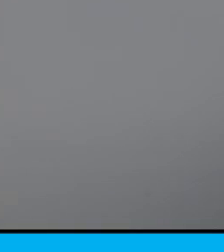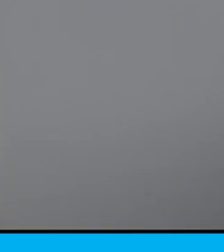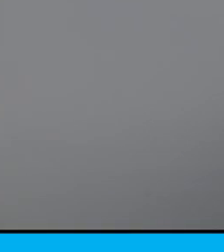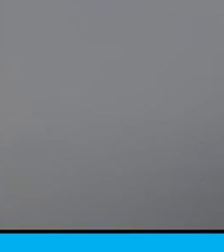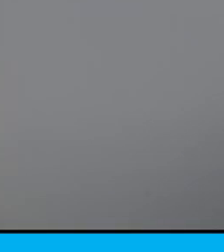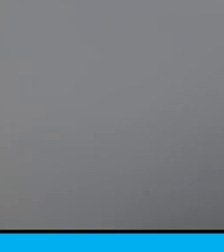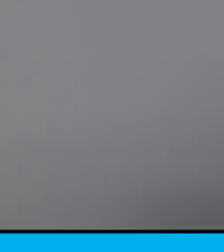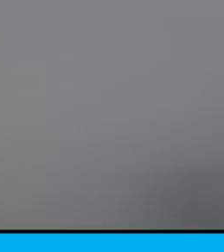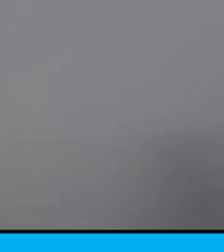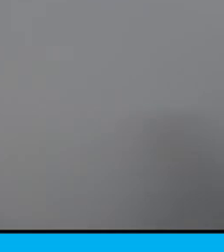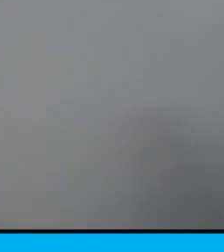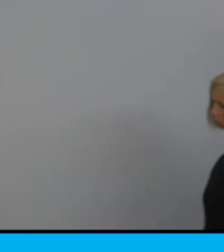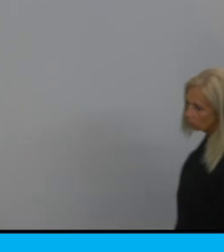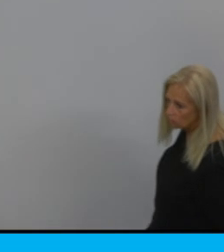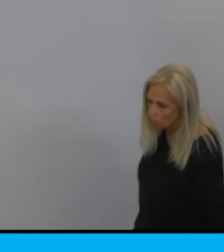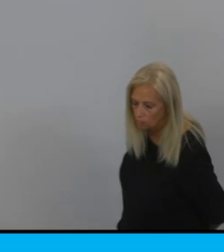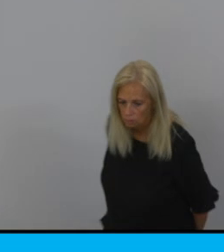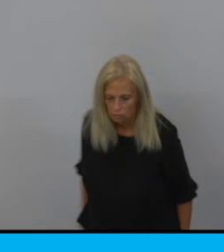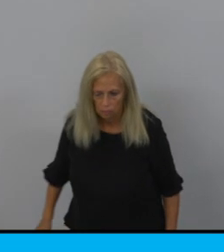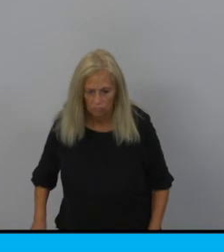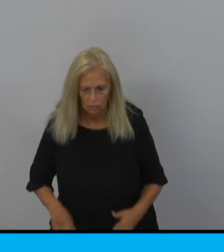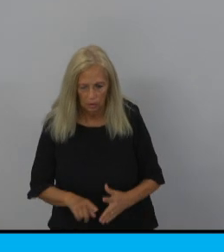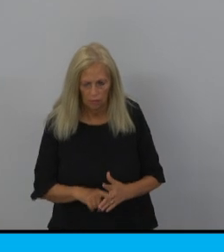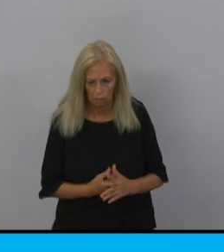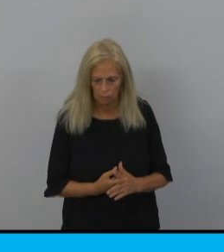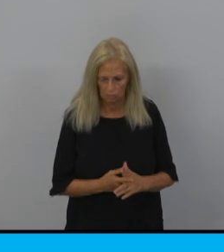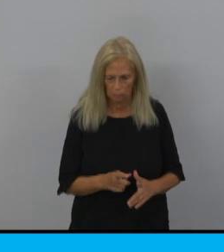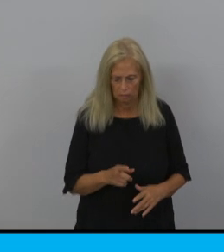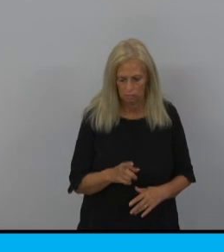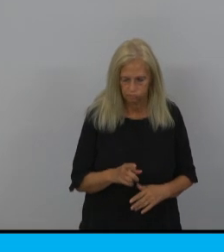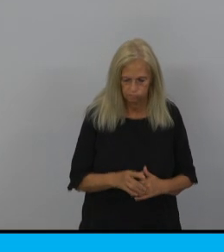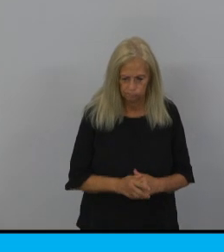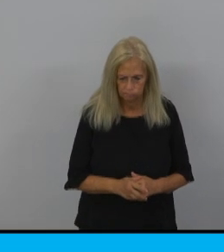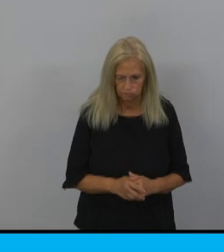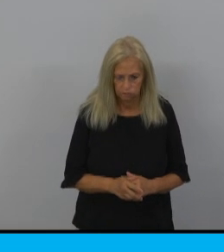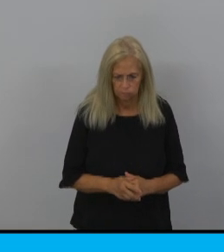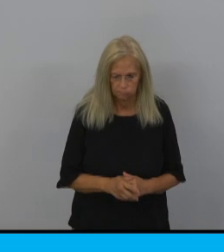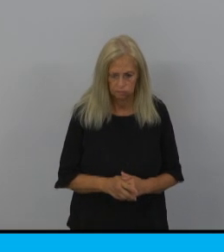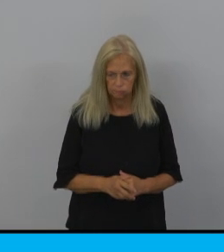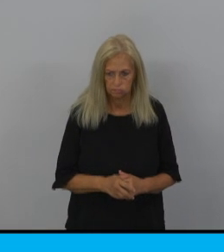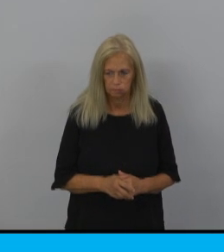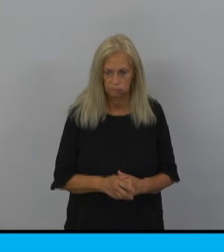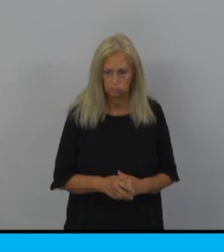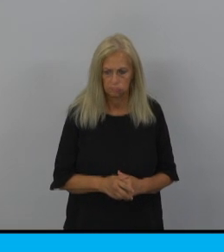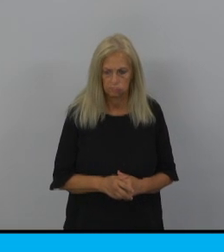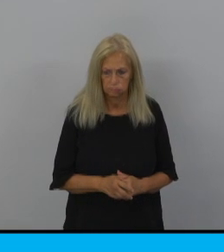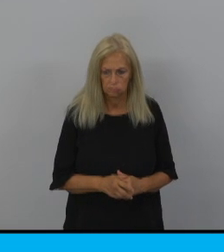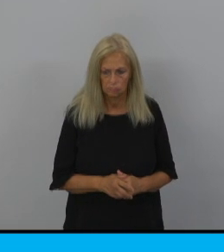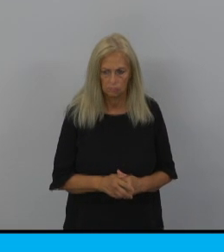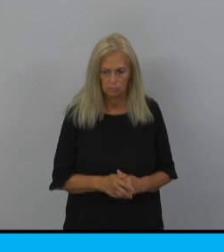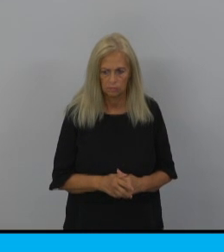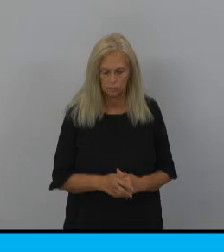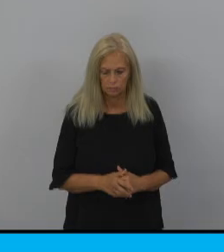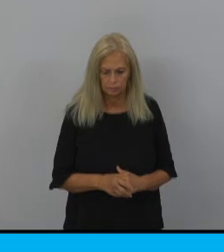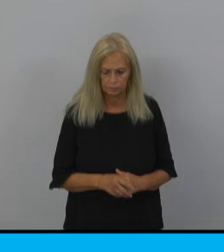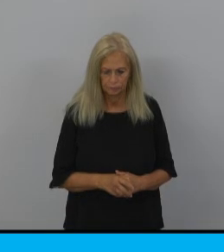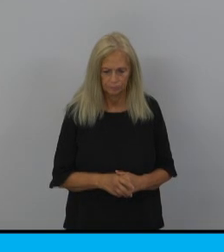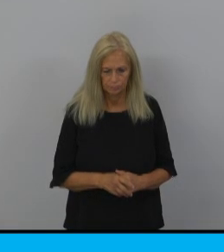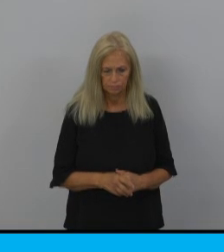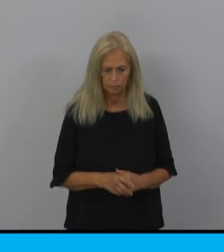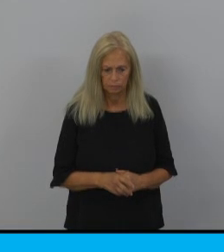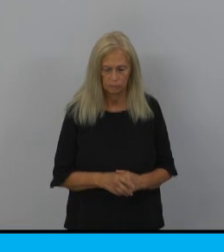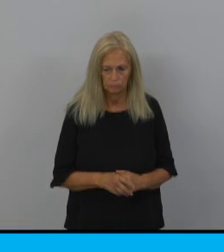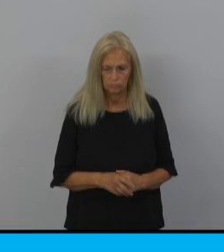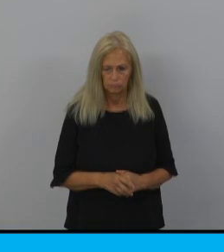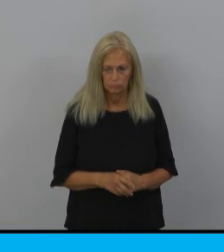million. So the beginning fund balance of 57.6 down to 50.9 is projected for budget